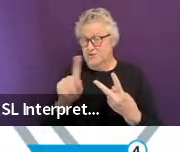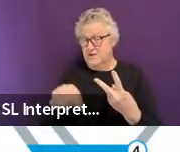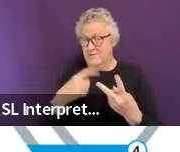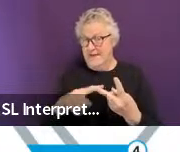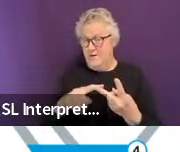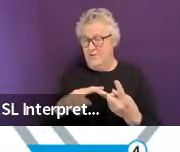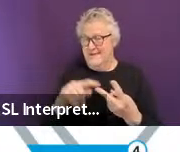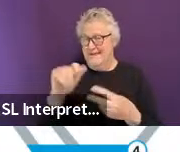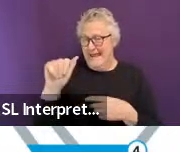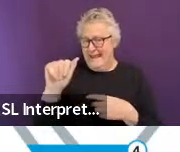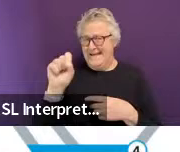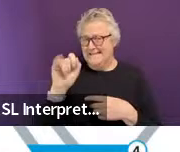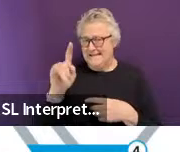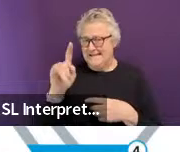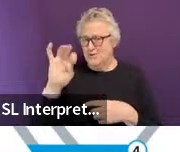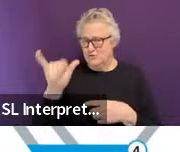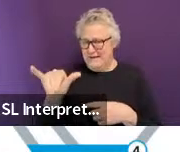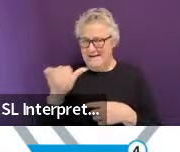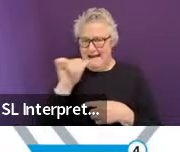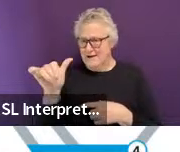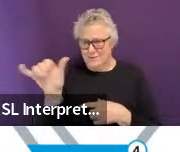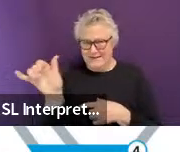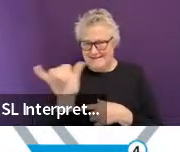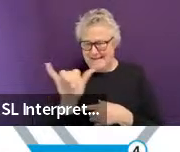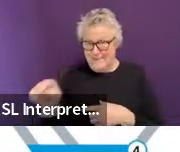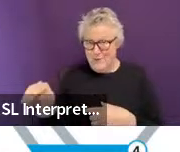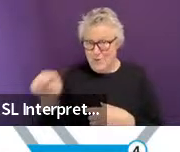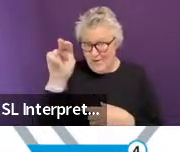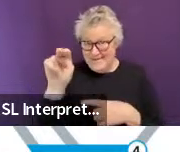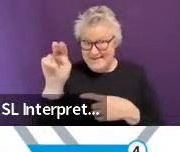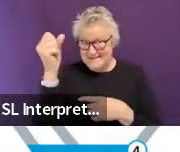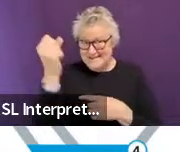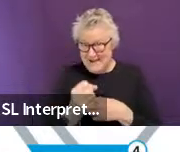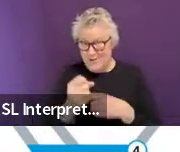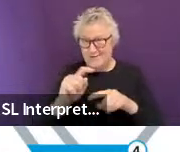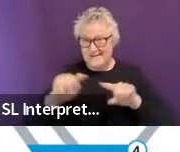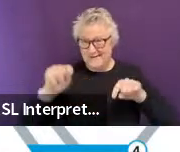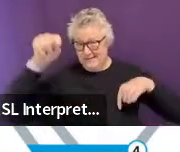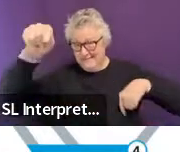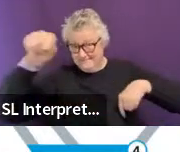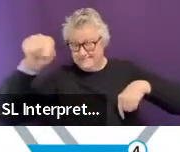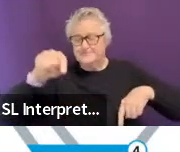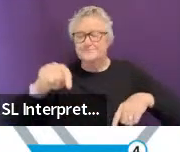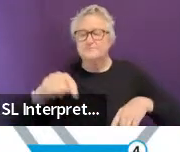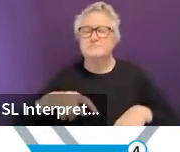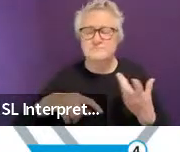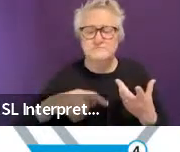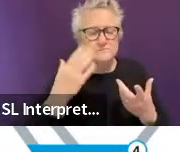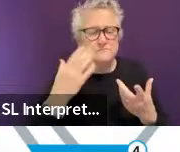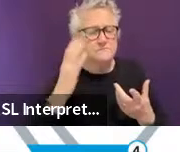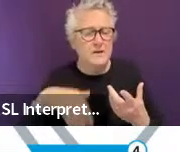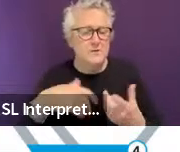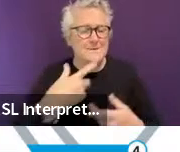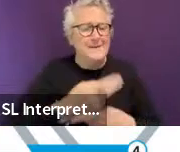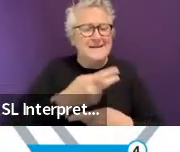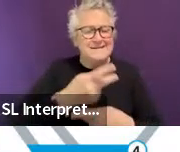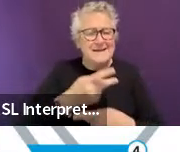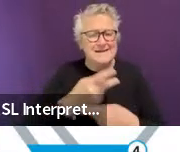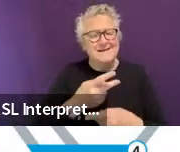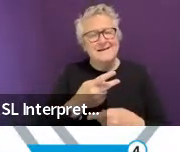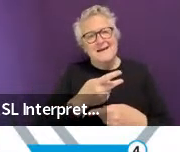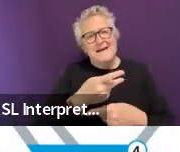know we've considered it and I've been thinking about it. The other thing we need to understand here is kind of maintenance of traffic during construction. So how to